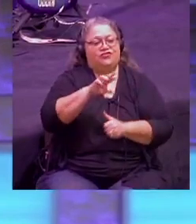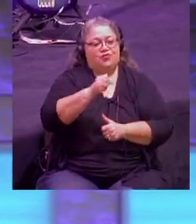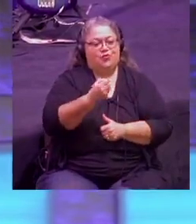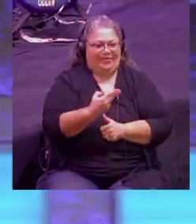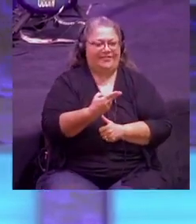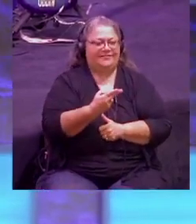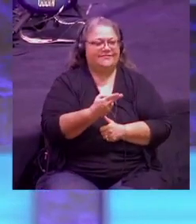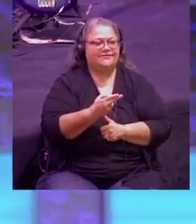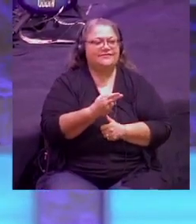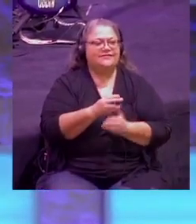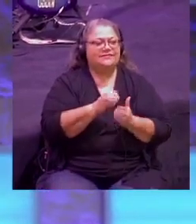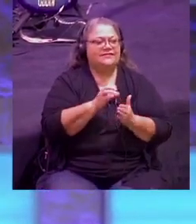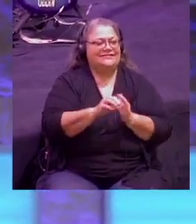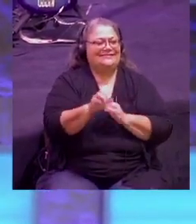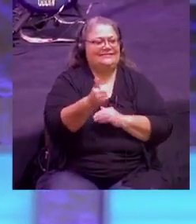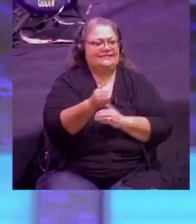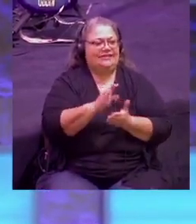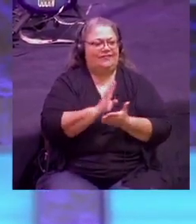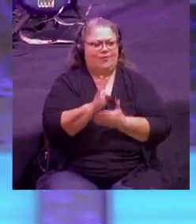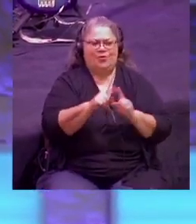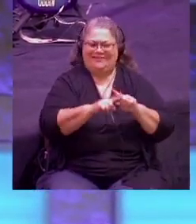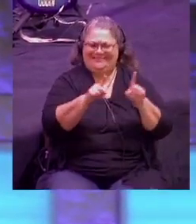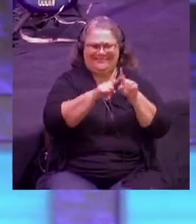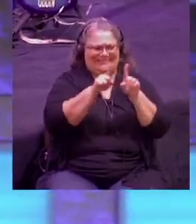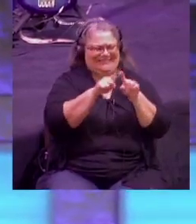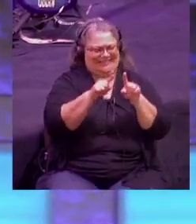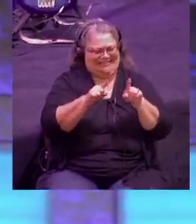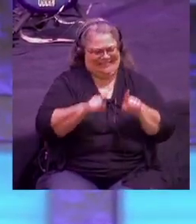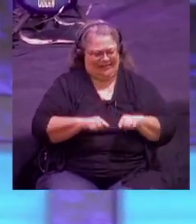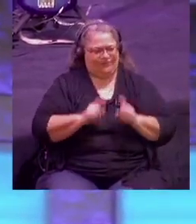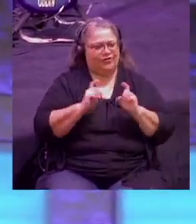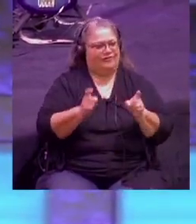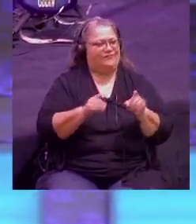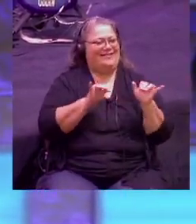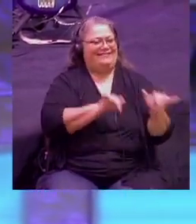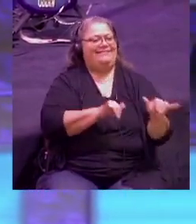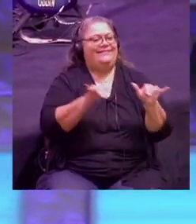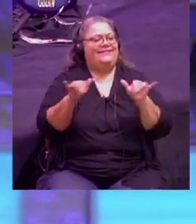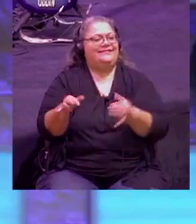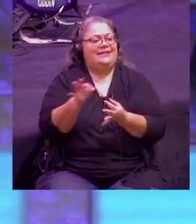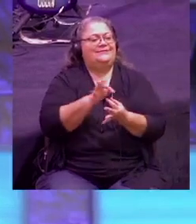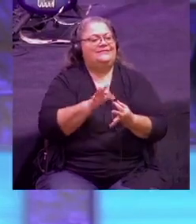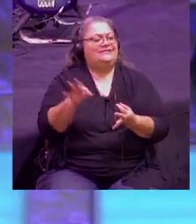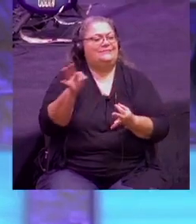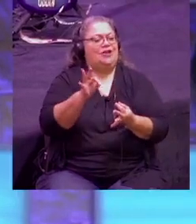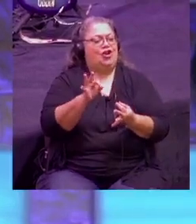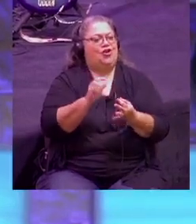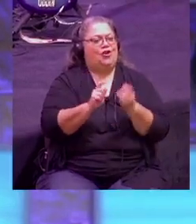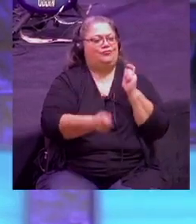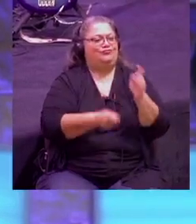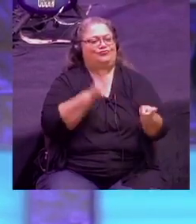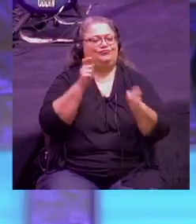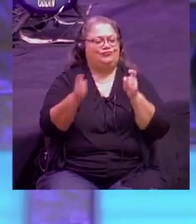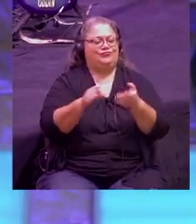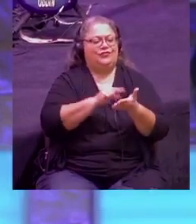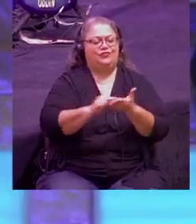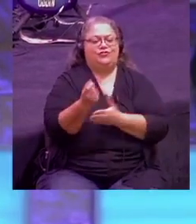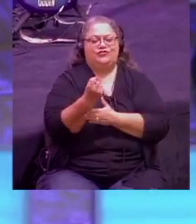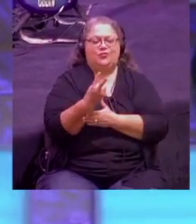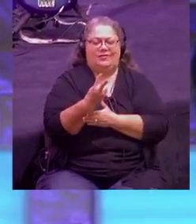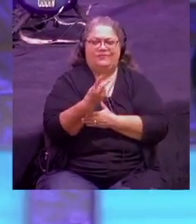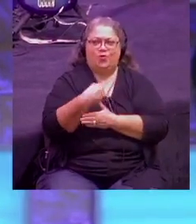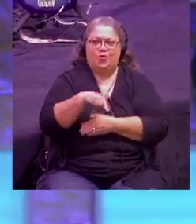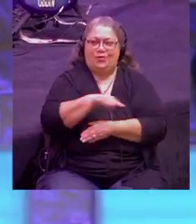1 Corinthians 12:4 says there's all kinds of different gifts, but it's the same Spirit that distributes them. Verse 12 says, what we